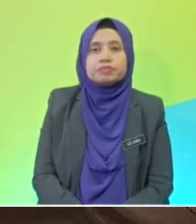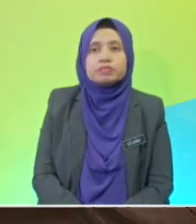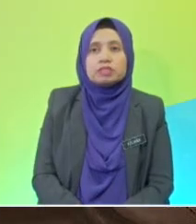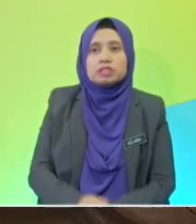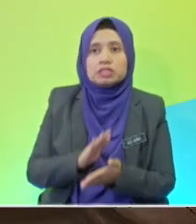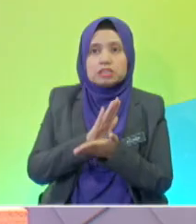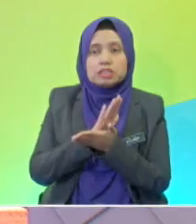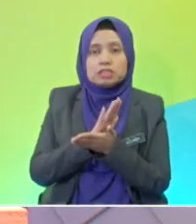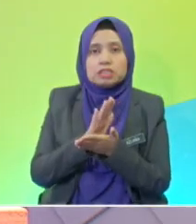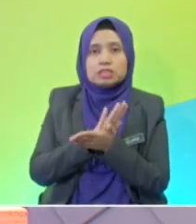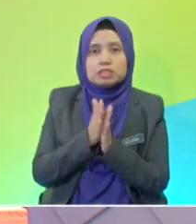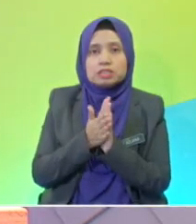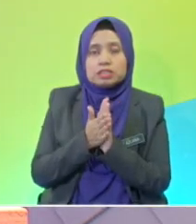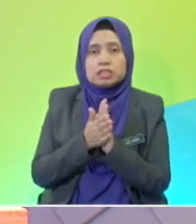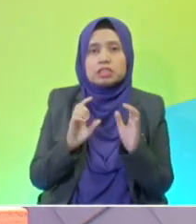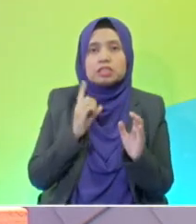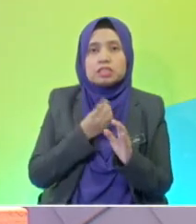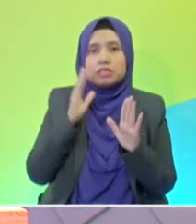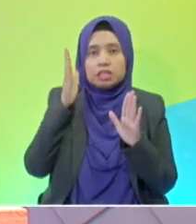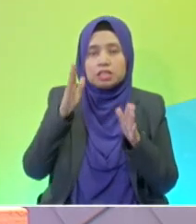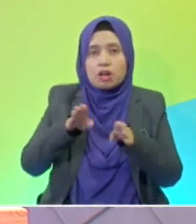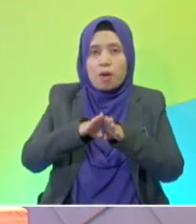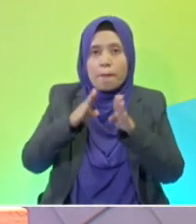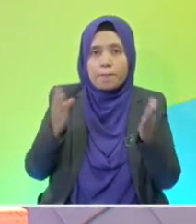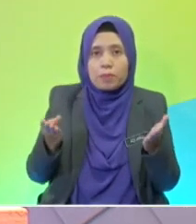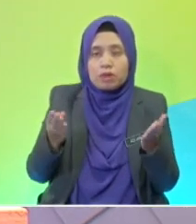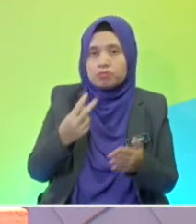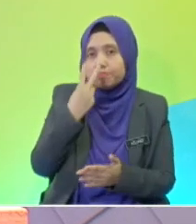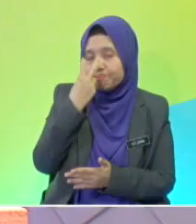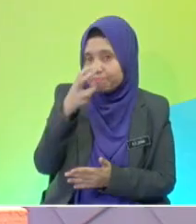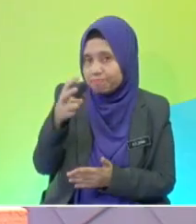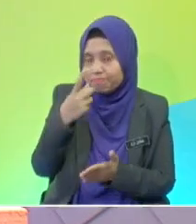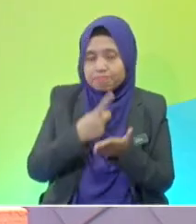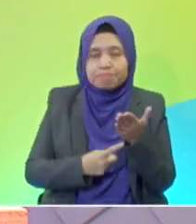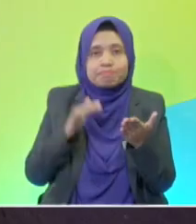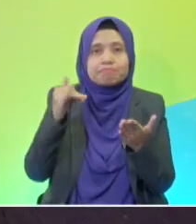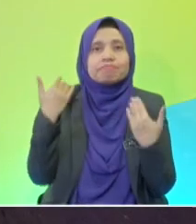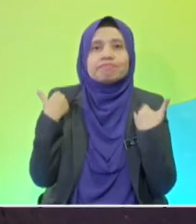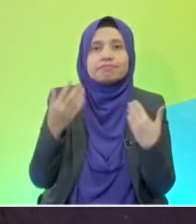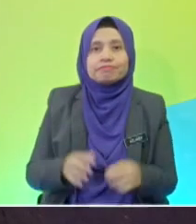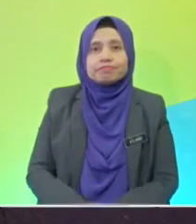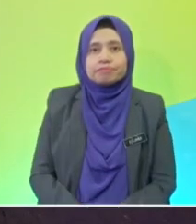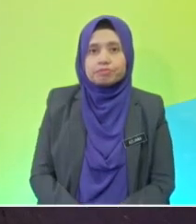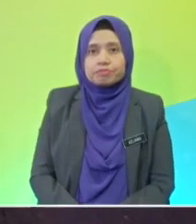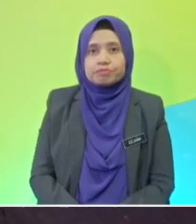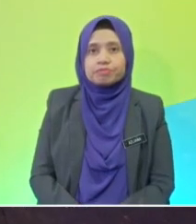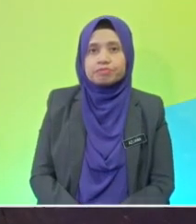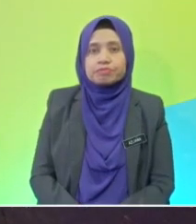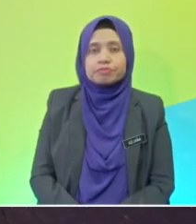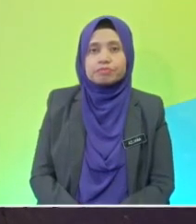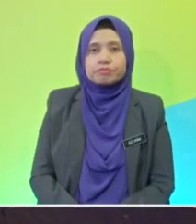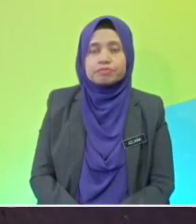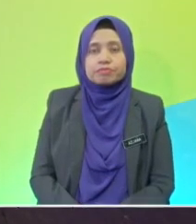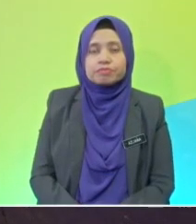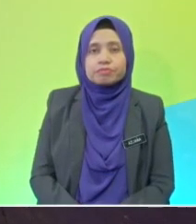so now we're going to open the time capsule and see what's inside it. Okay. Oh, it's kind of heavy. Okay, I'm gonna help